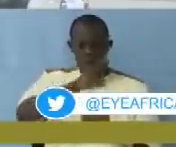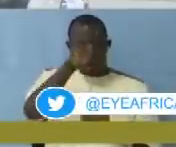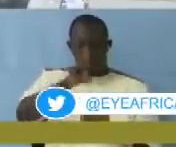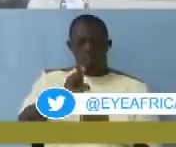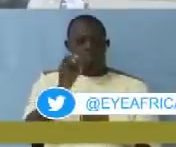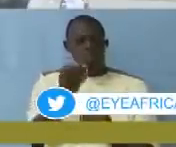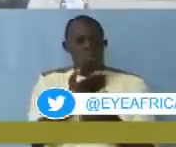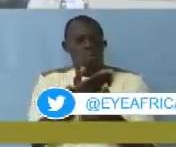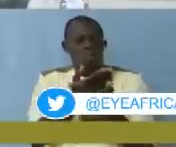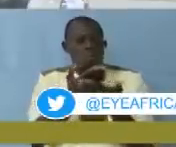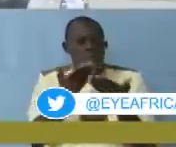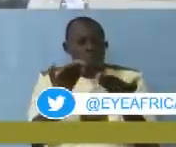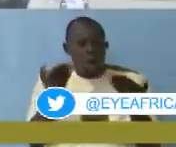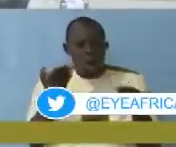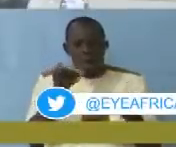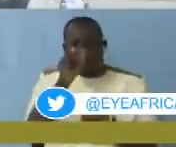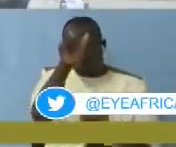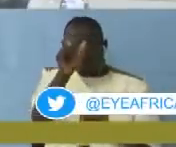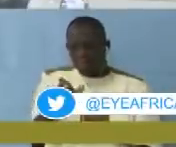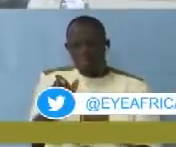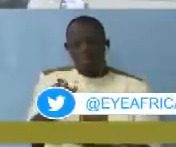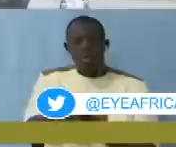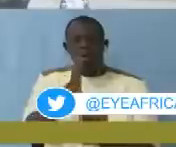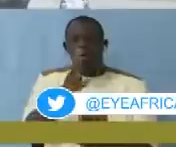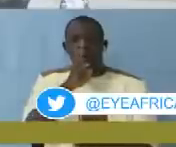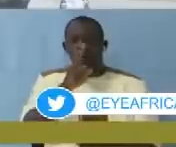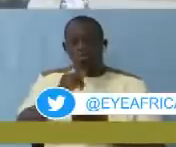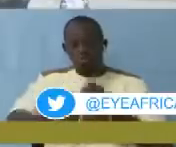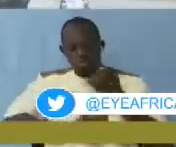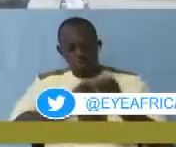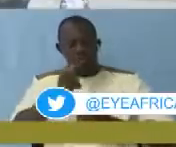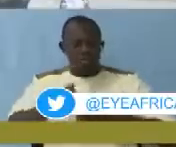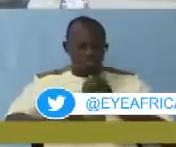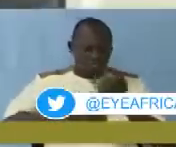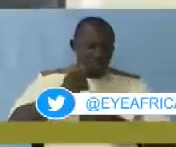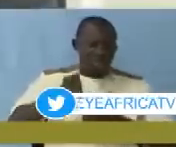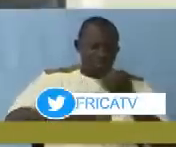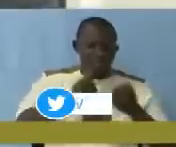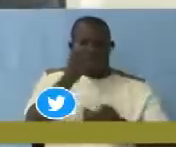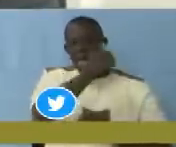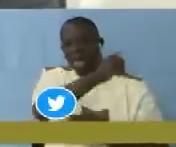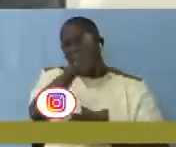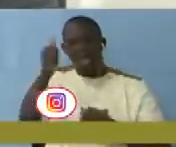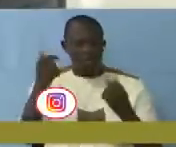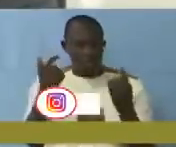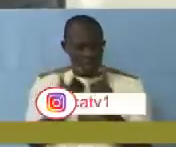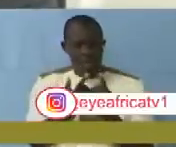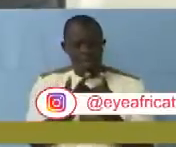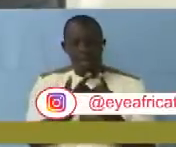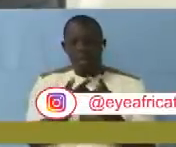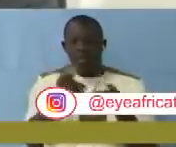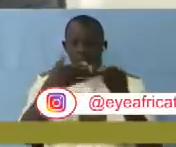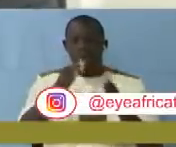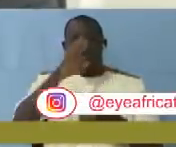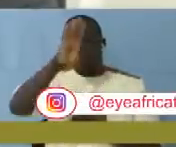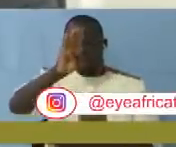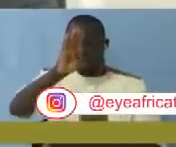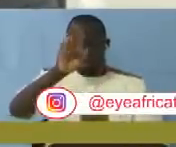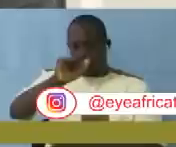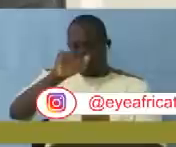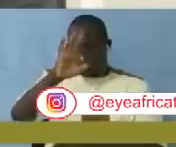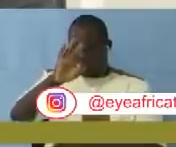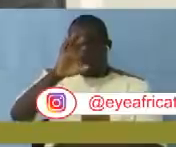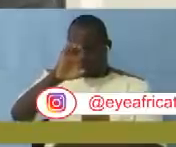Why would a person who has suffered everything that Bachamba Jallow has suffered,